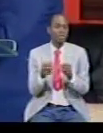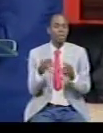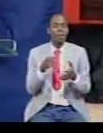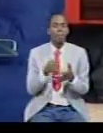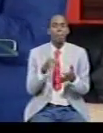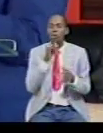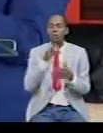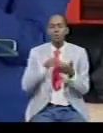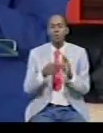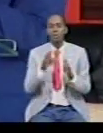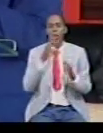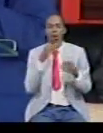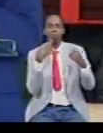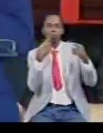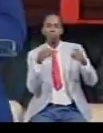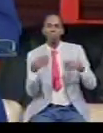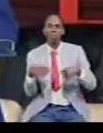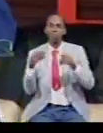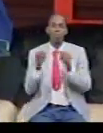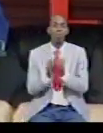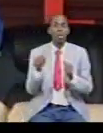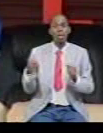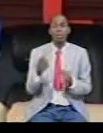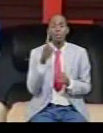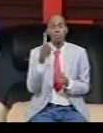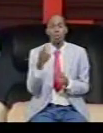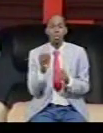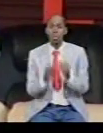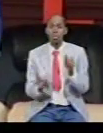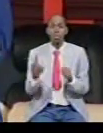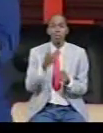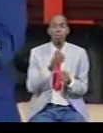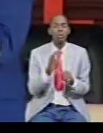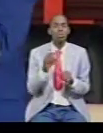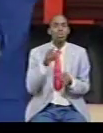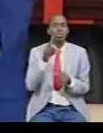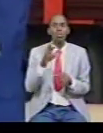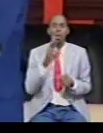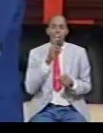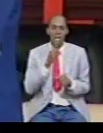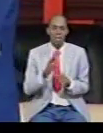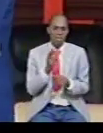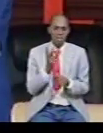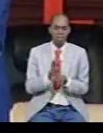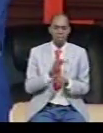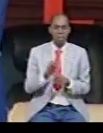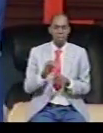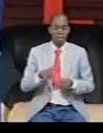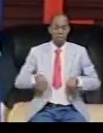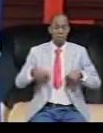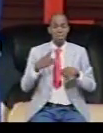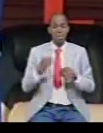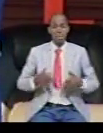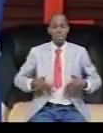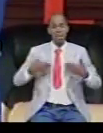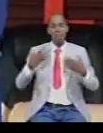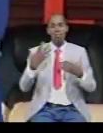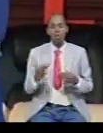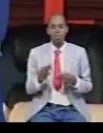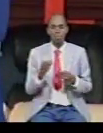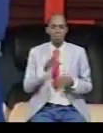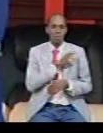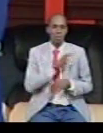arguing with anybody. You are living the life of Christ, the life of the Christian